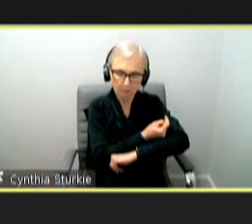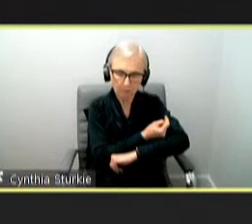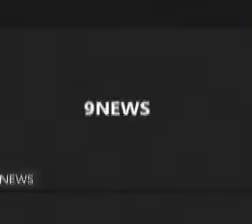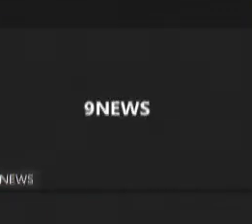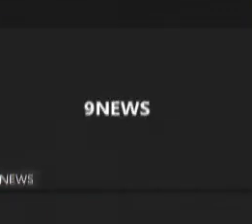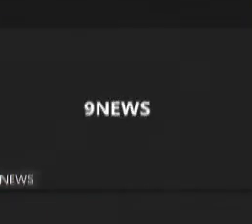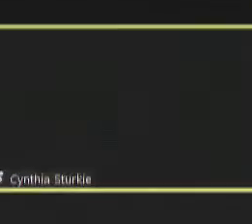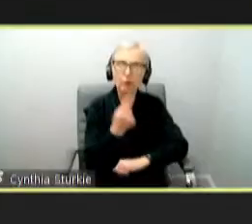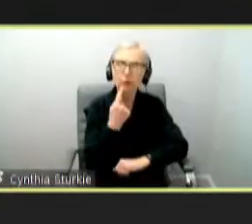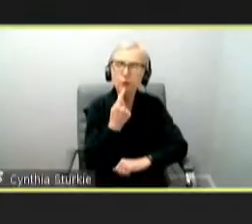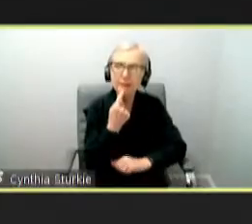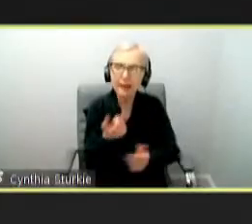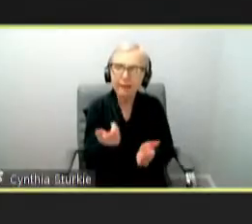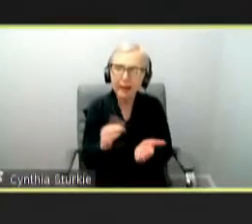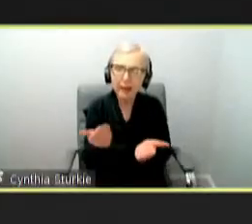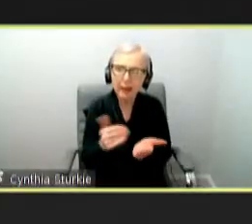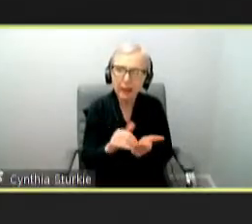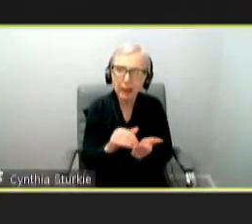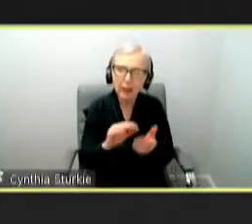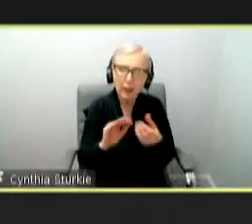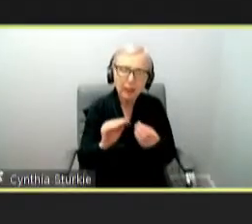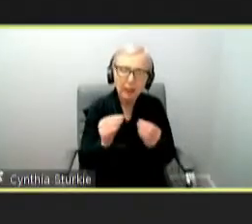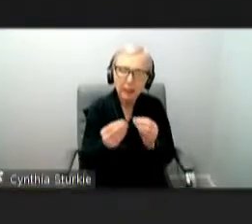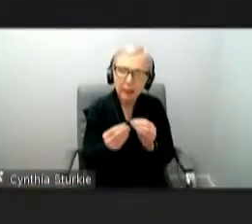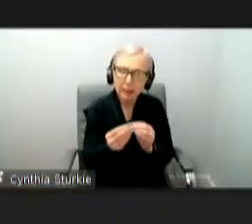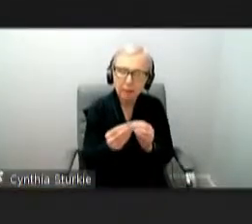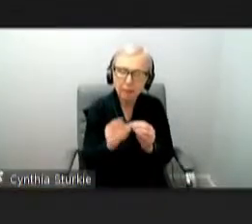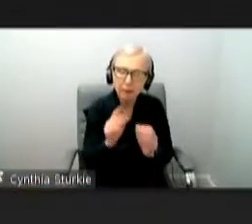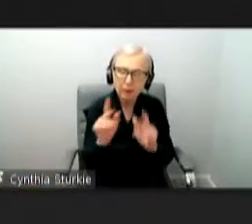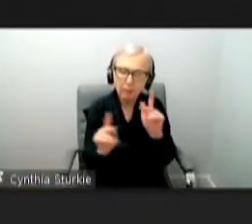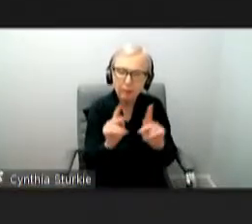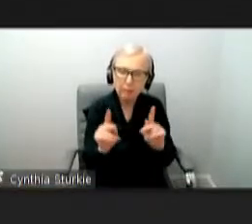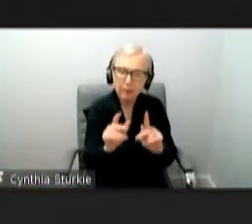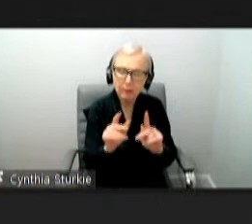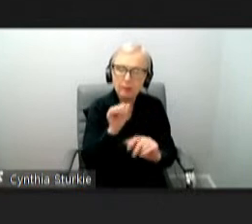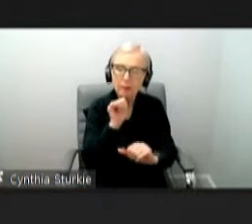Sorry, could you repeat that question? The number of people